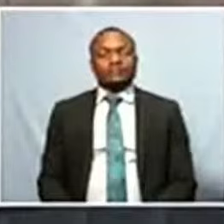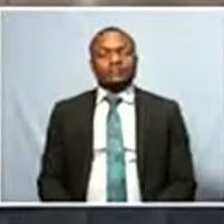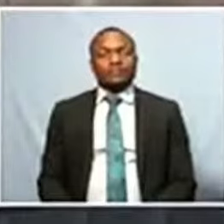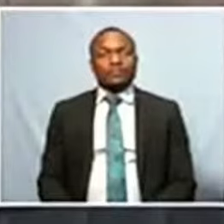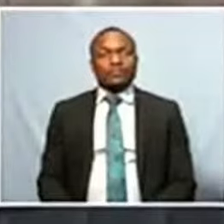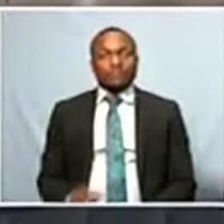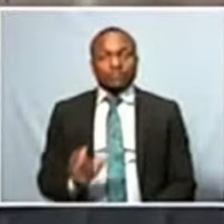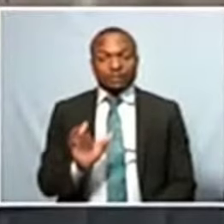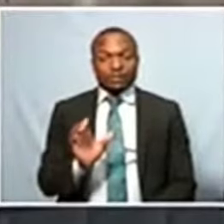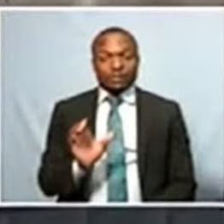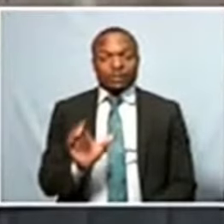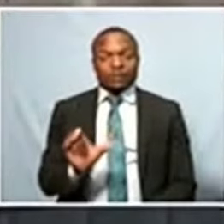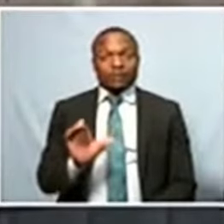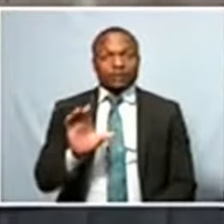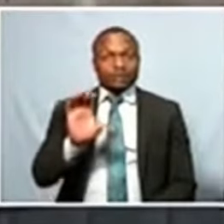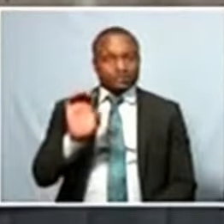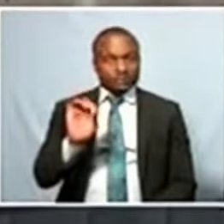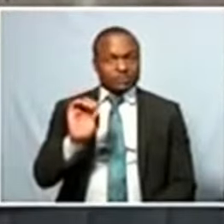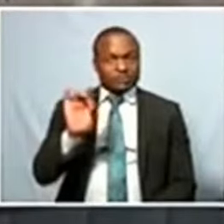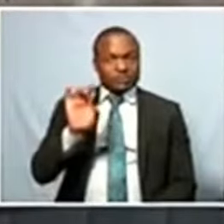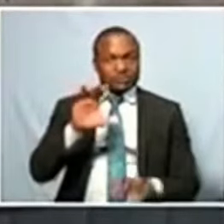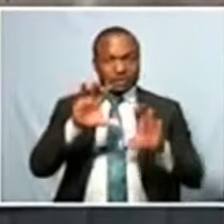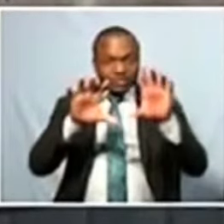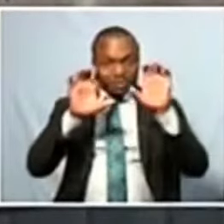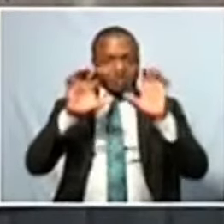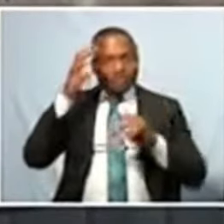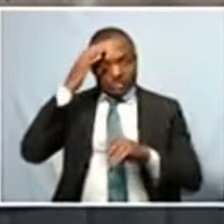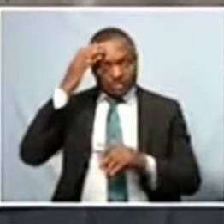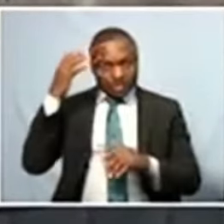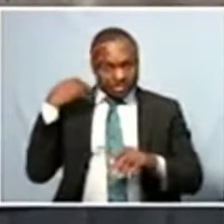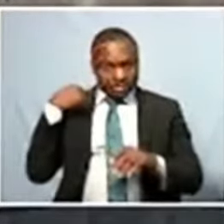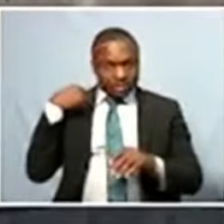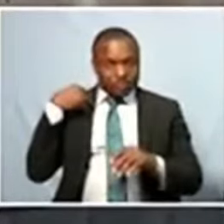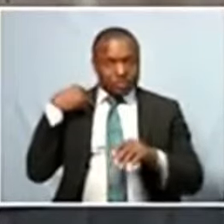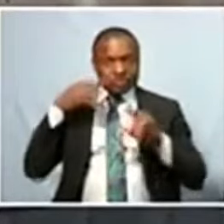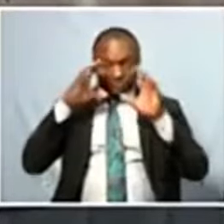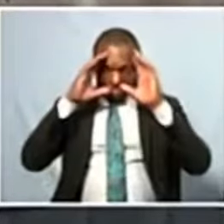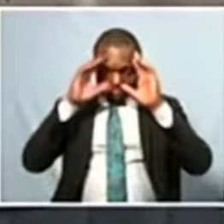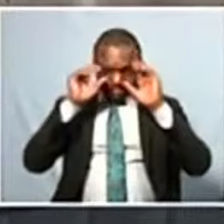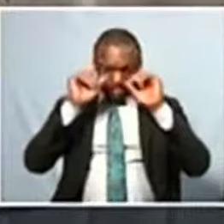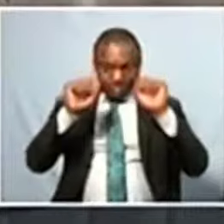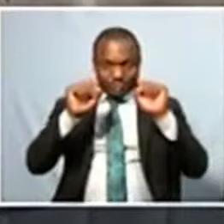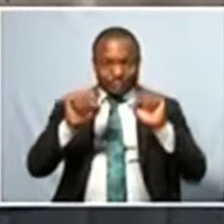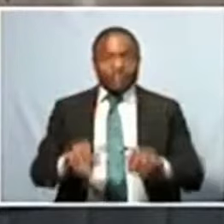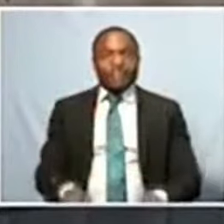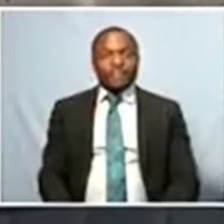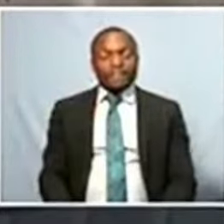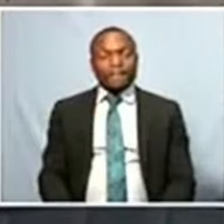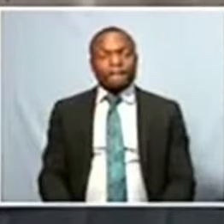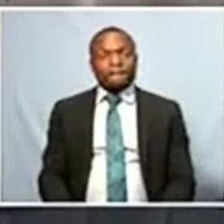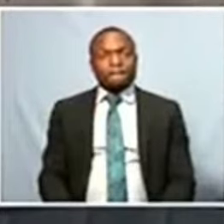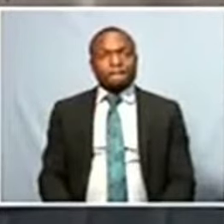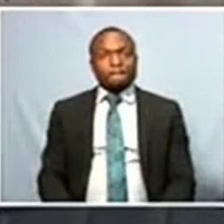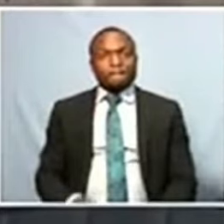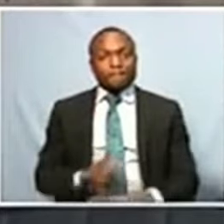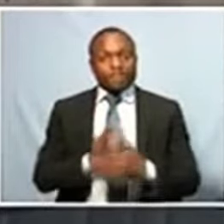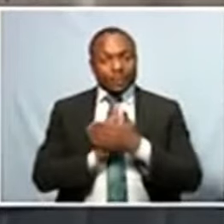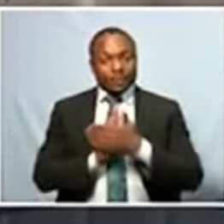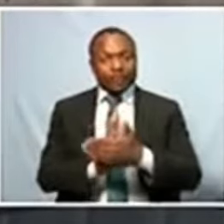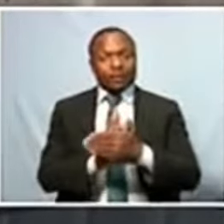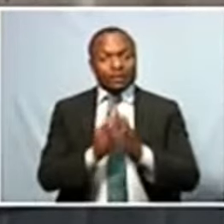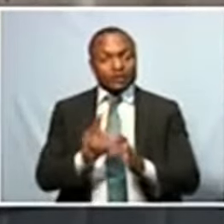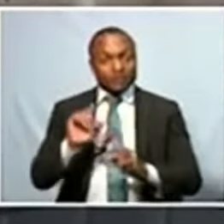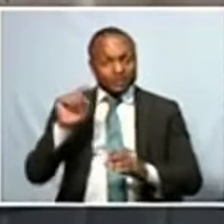Head 08 Cabinet Office of the President. I would draw your attention, leader of government